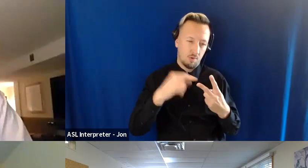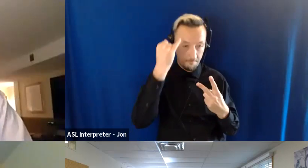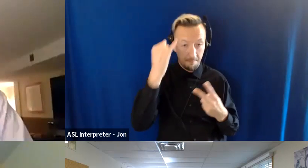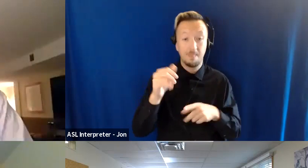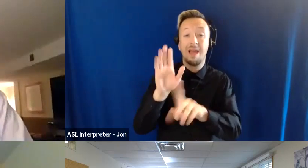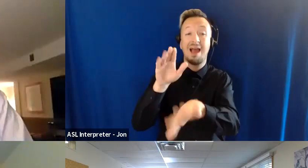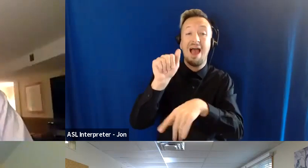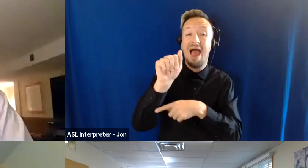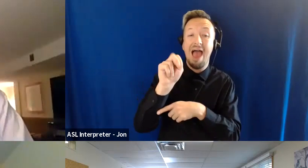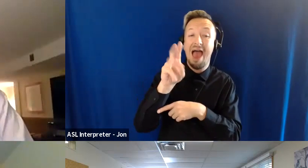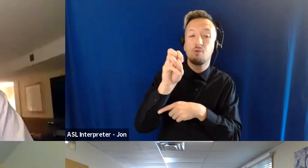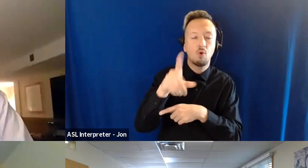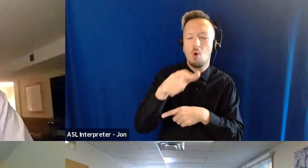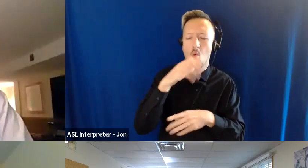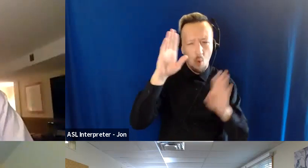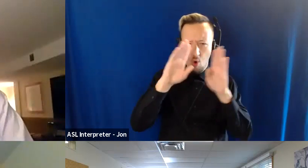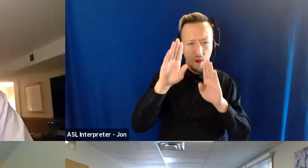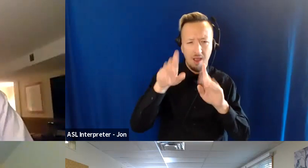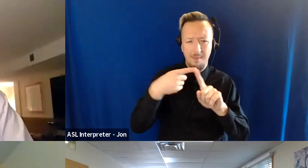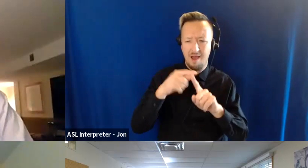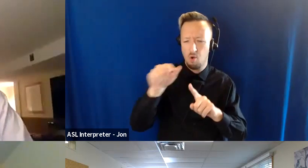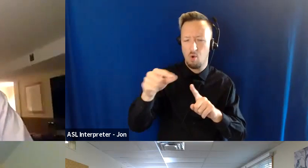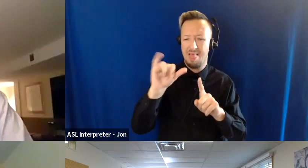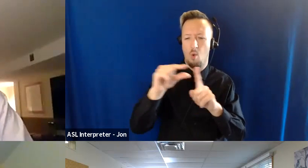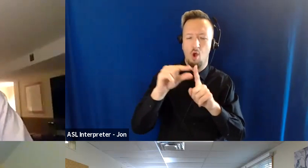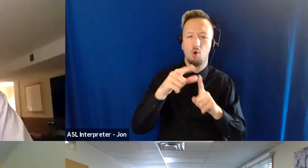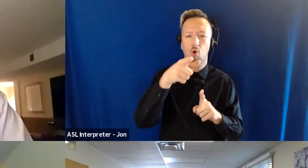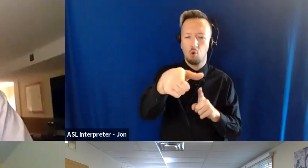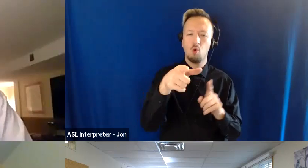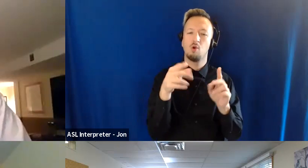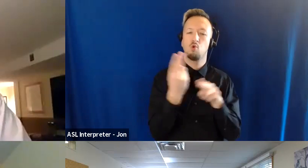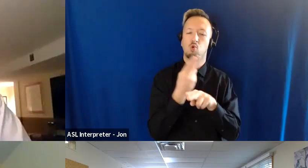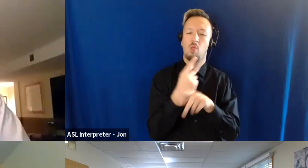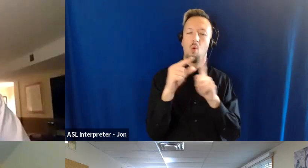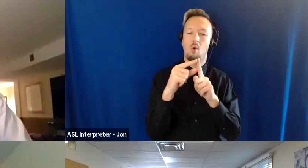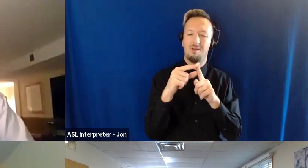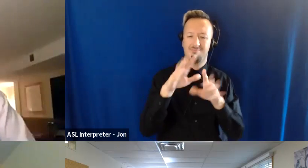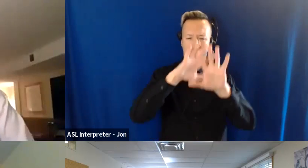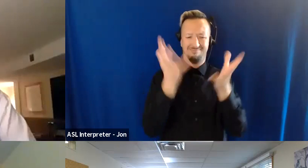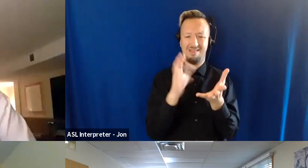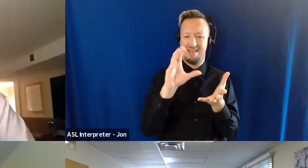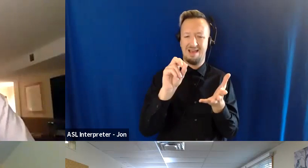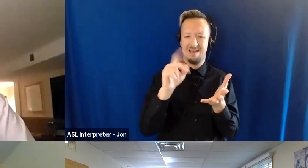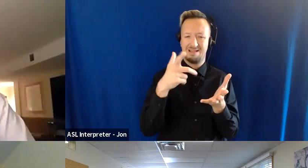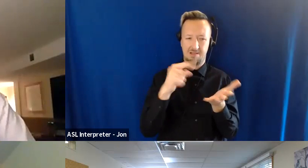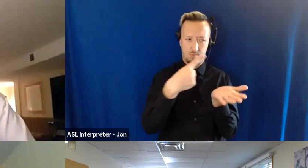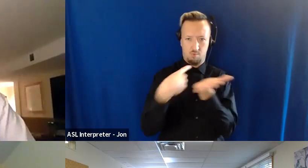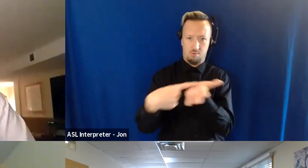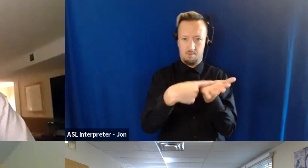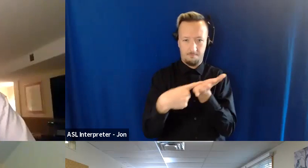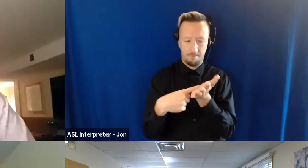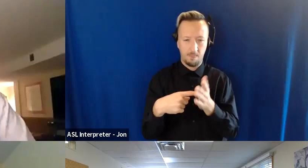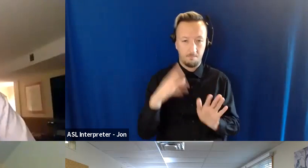don't worry about, you used the word in context, Andrew, so don't worry about it. You're doing great. Okay, can